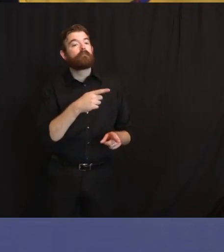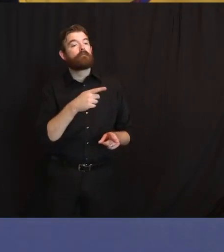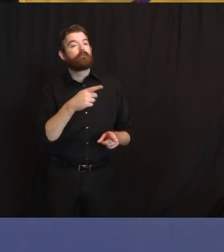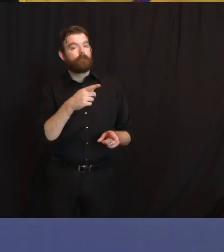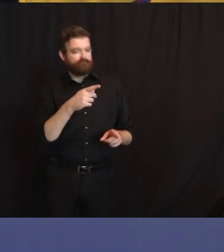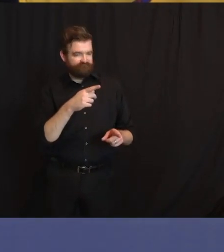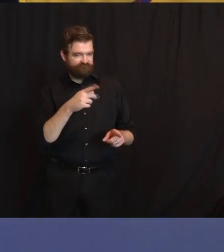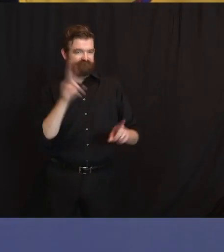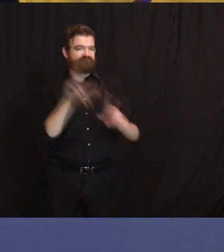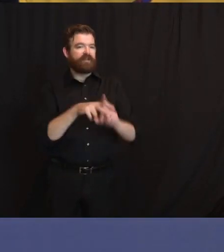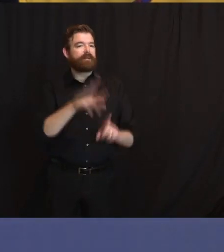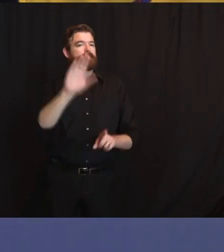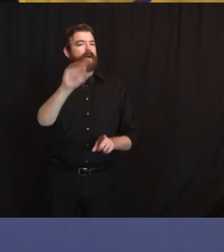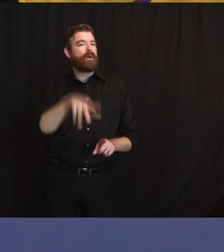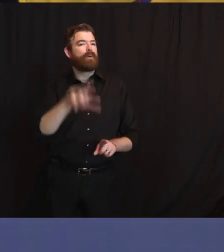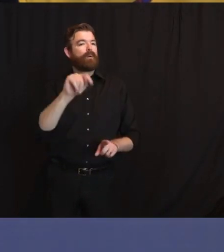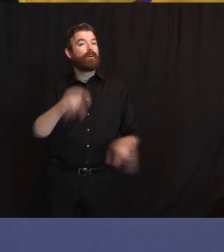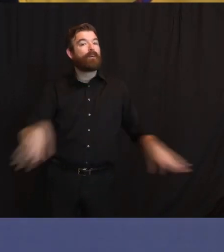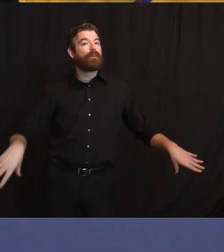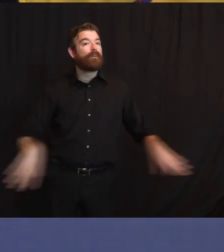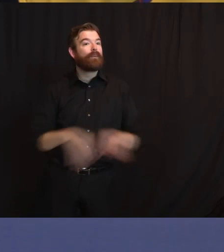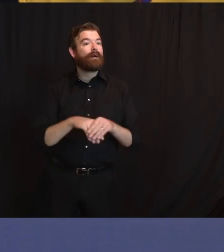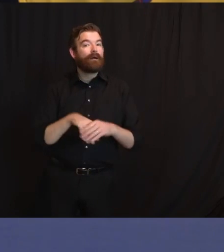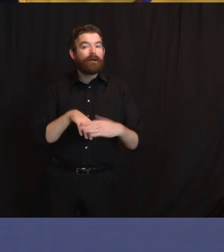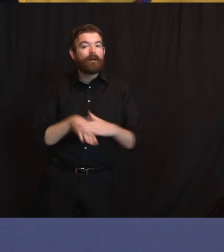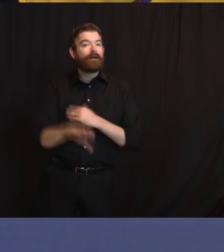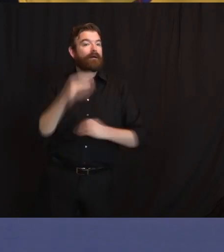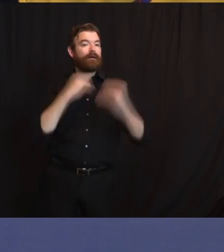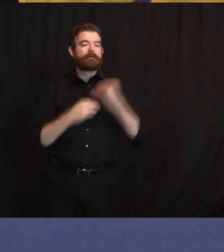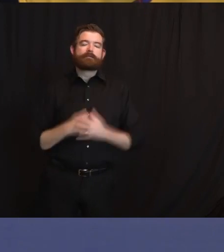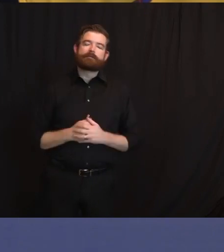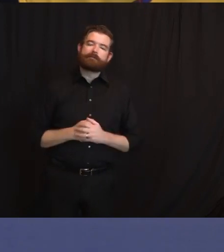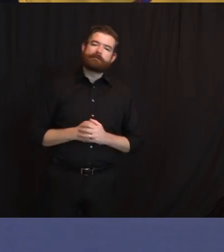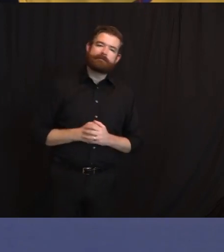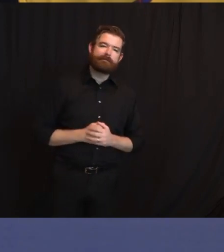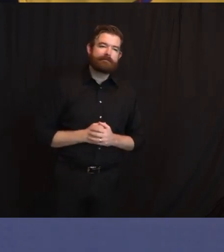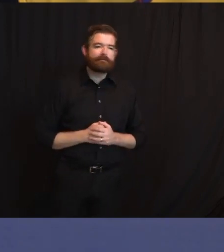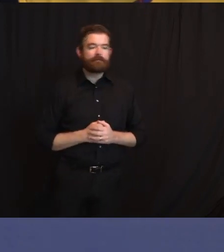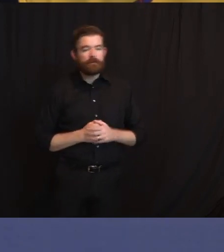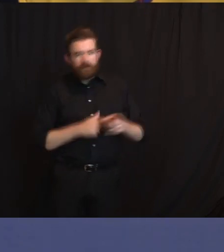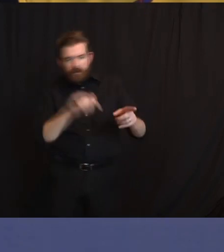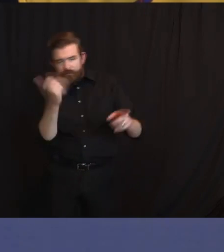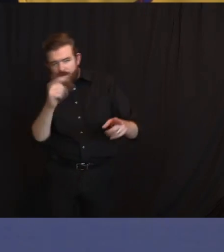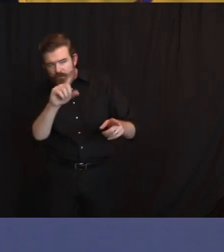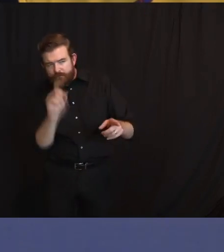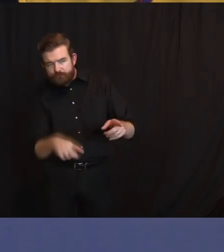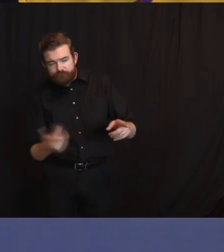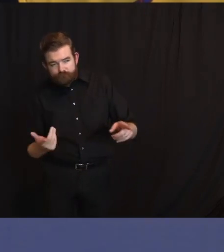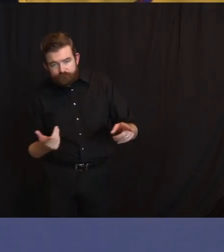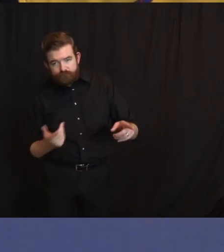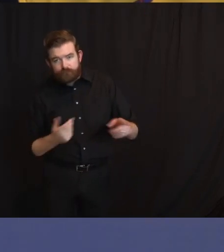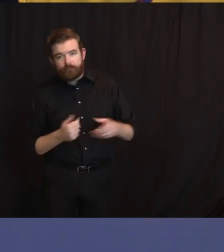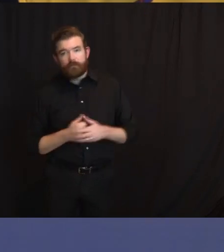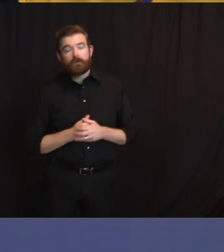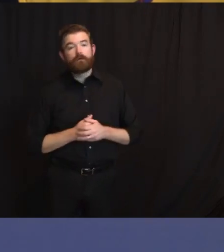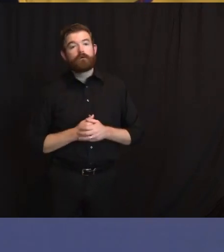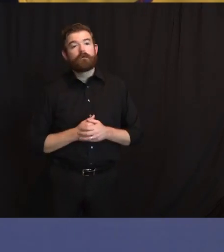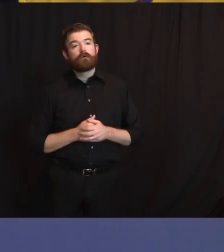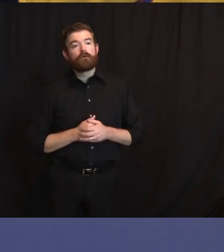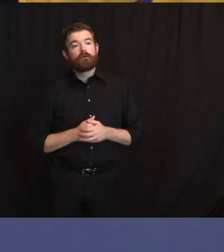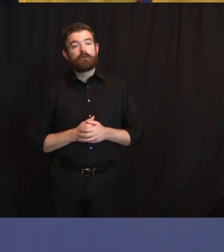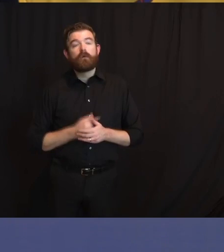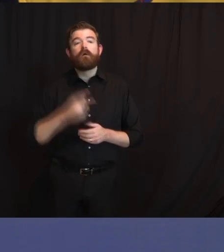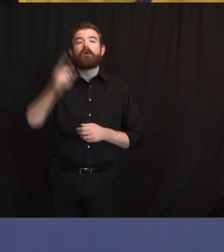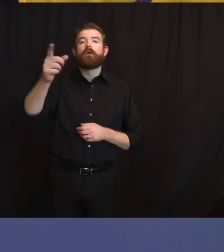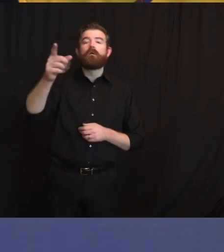than me eating indoors, which I'm going to jump on with both feet in a second, but you had something else in there? It was about you giving